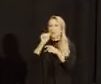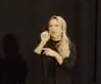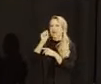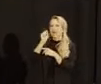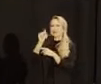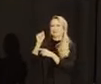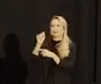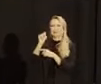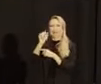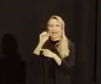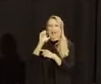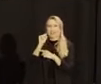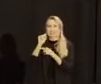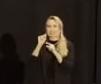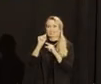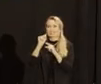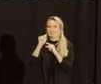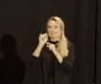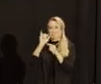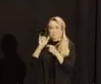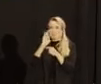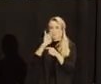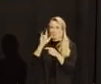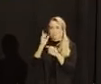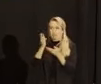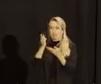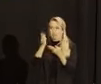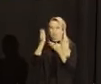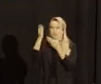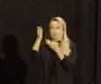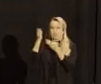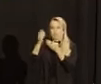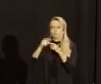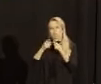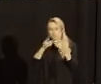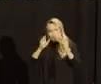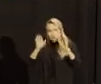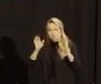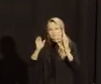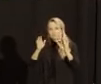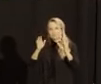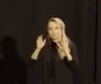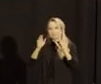that lifts the substantial gainful activity limit to end the